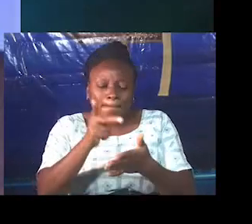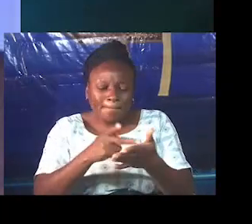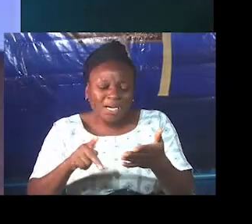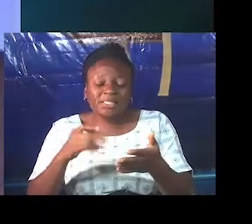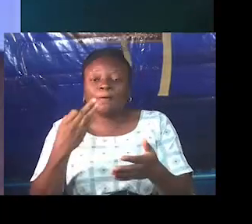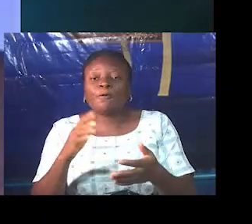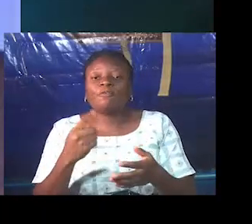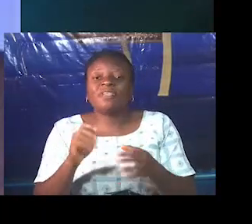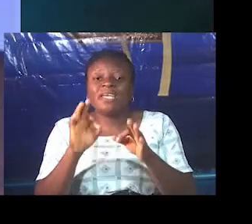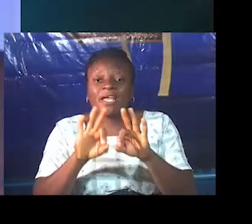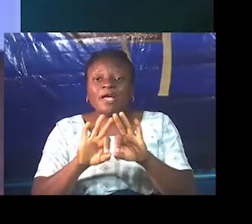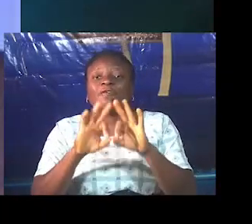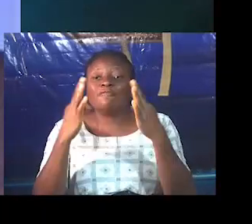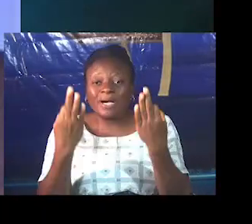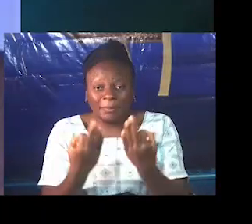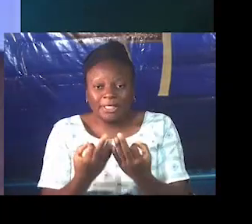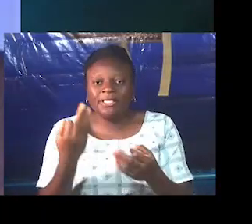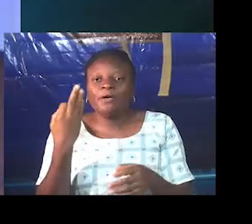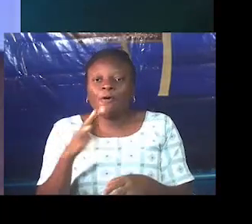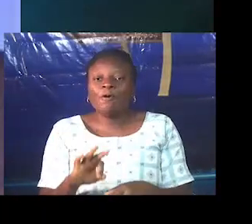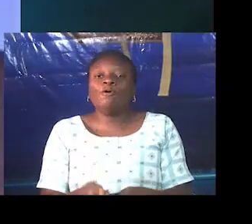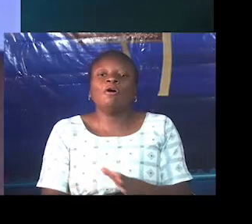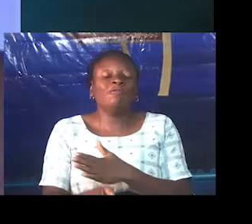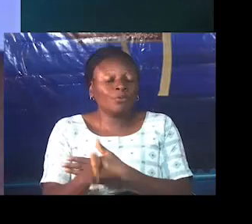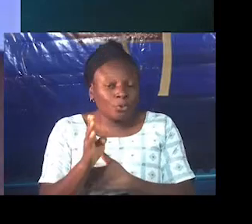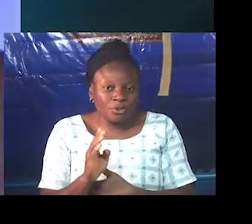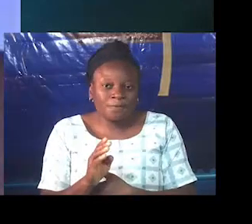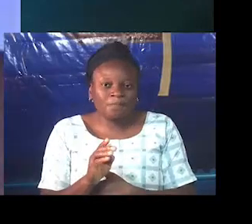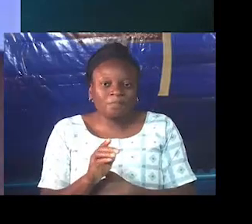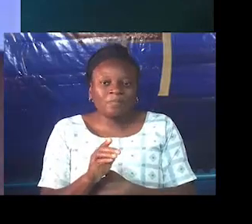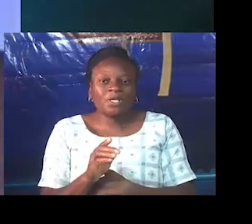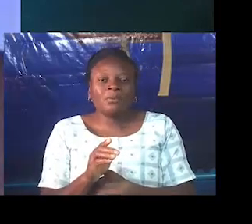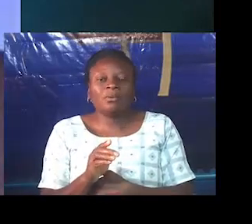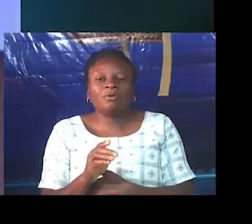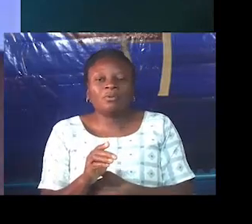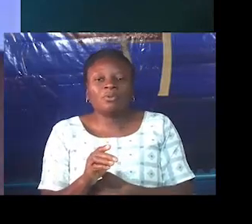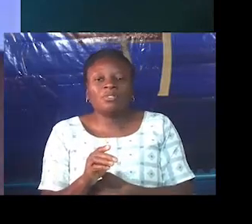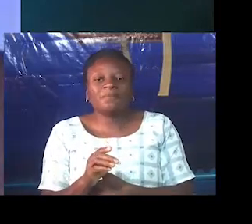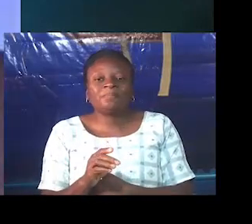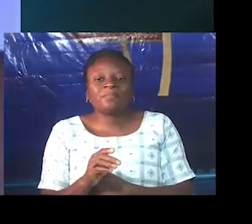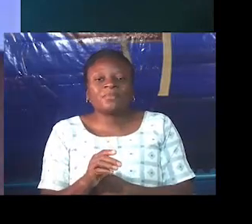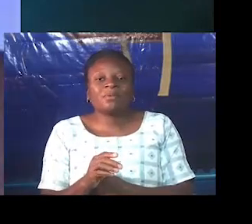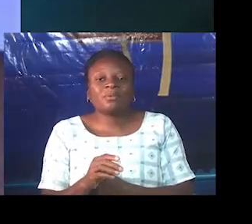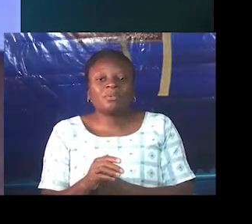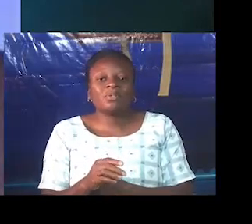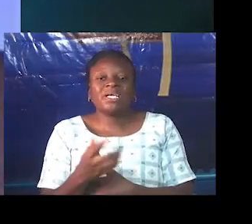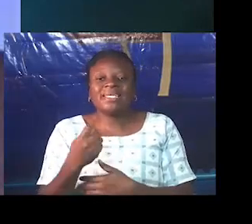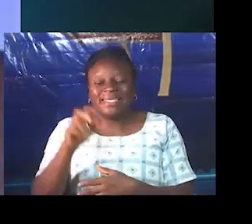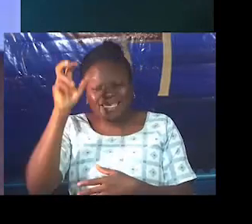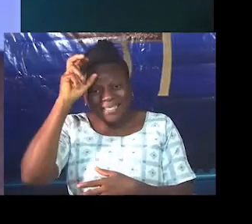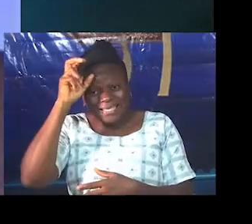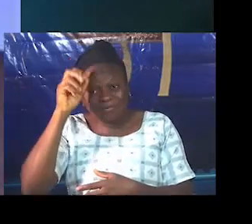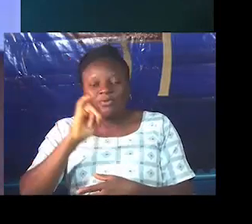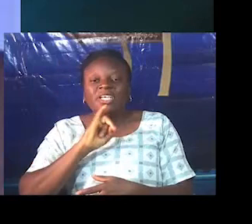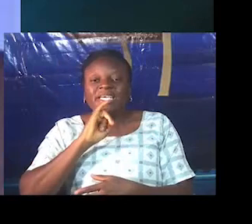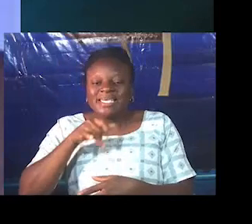father. Except you are hoping to have the devil as your father-in-law, that's when you could contemplate wanting to get into